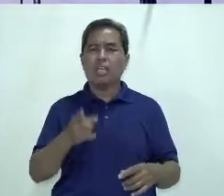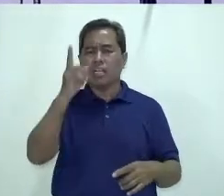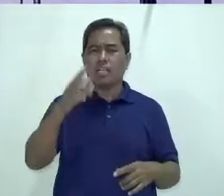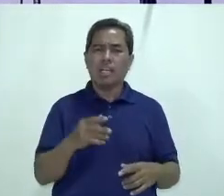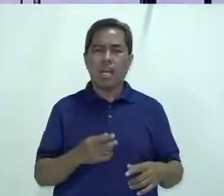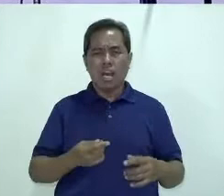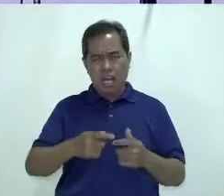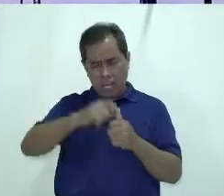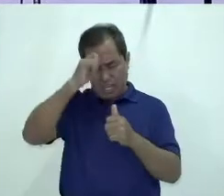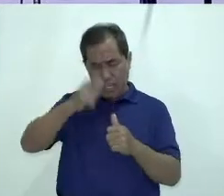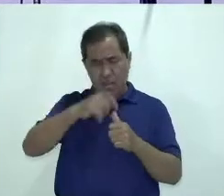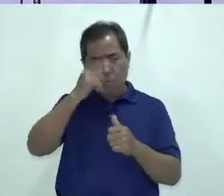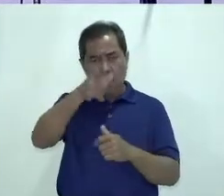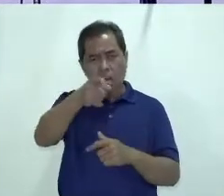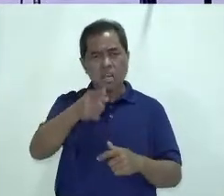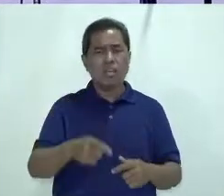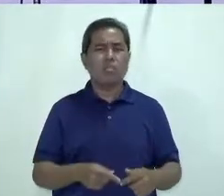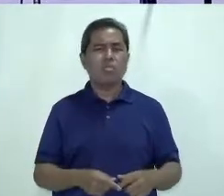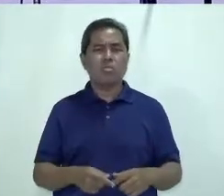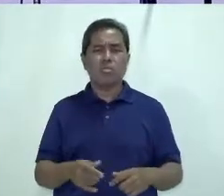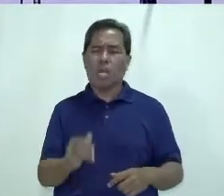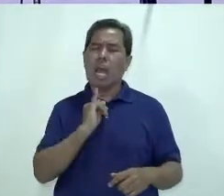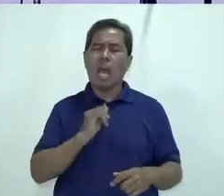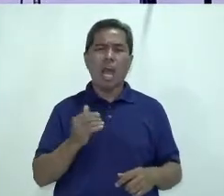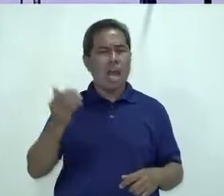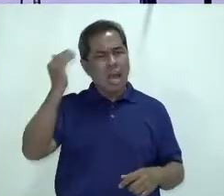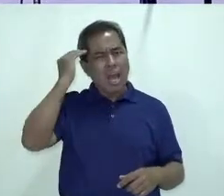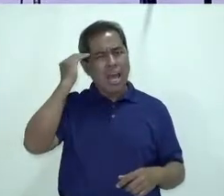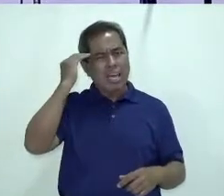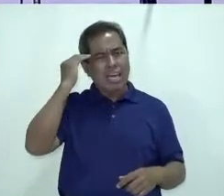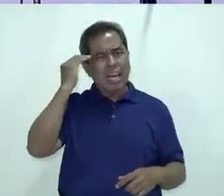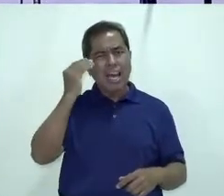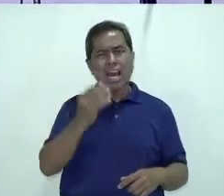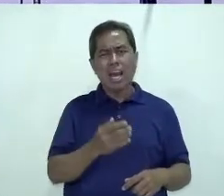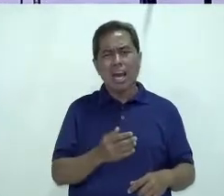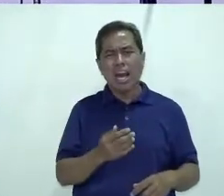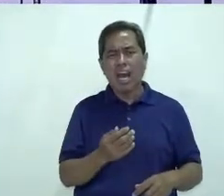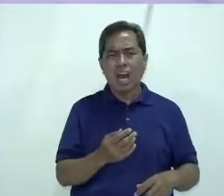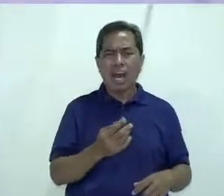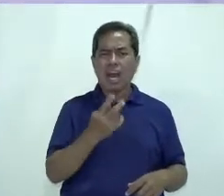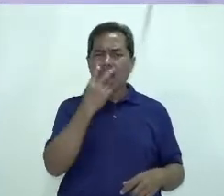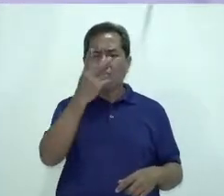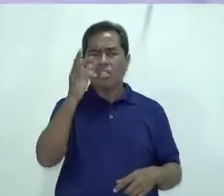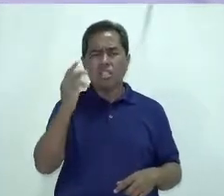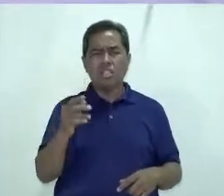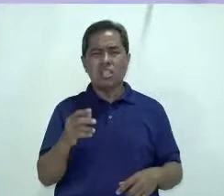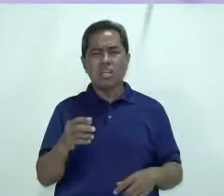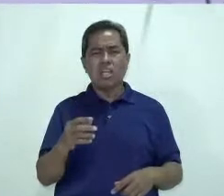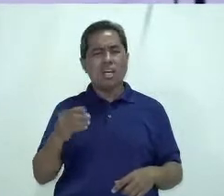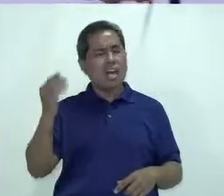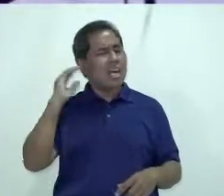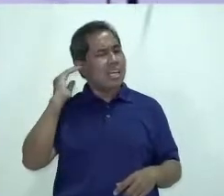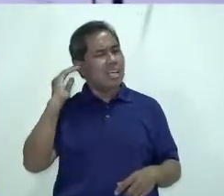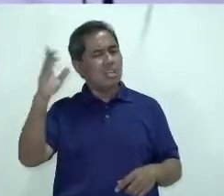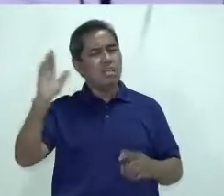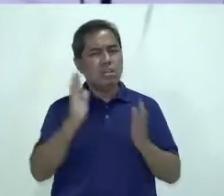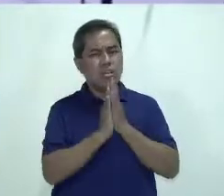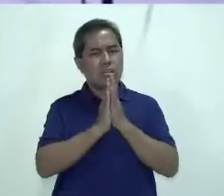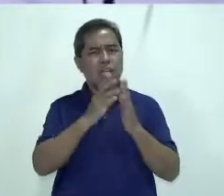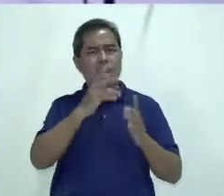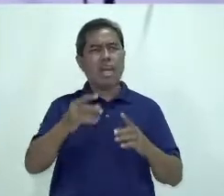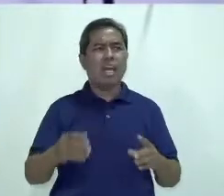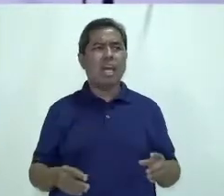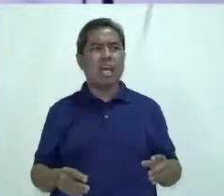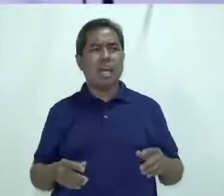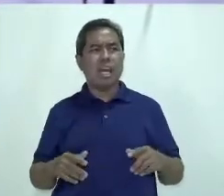come on, I've already heard your prayer. Now I need you to praise through it. I need for you to start declaring me through